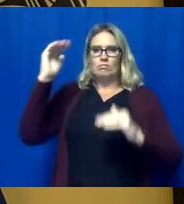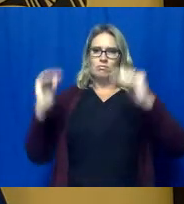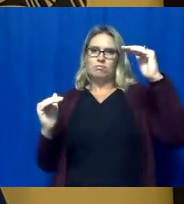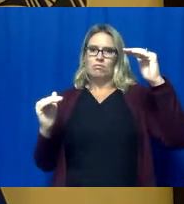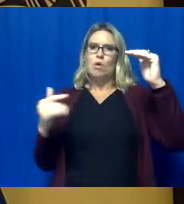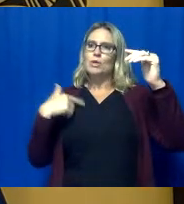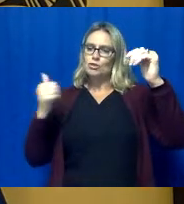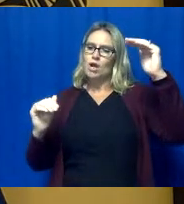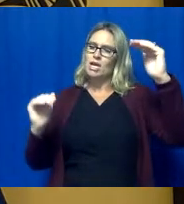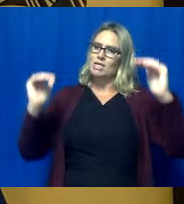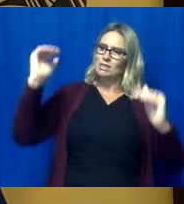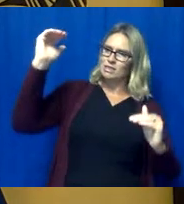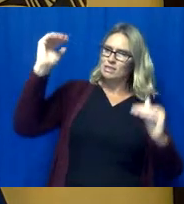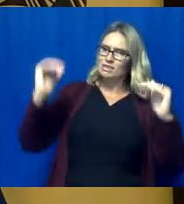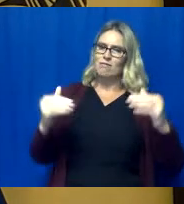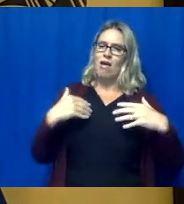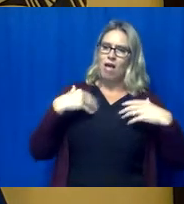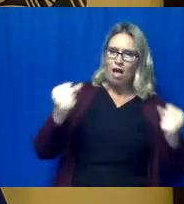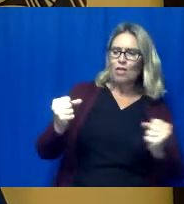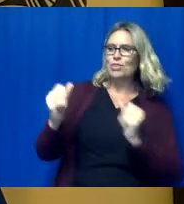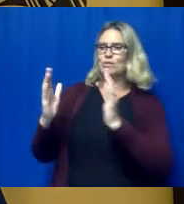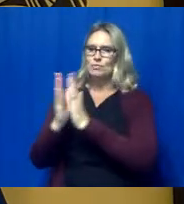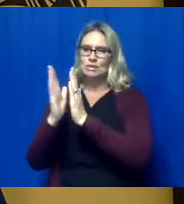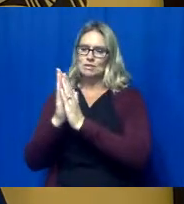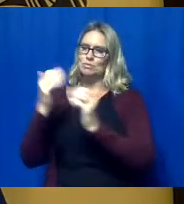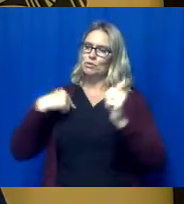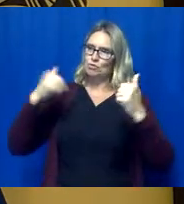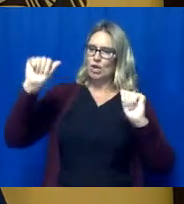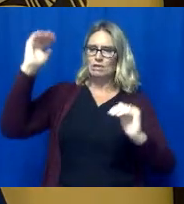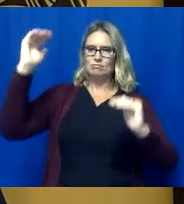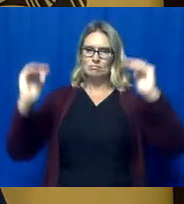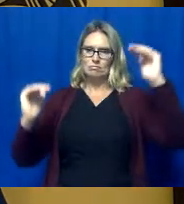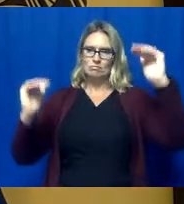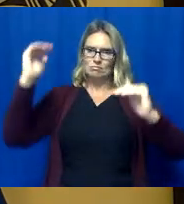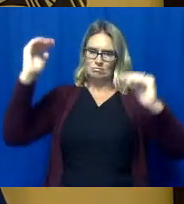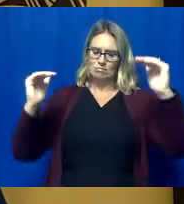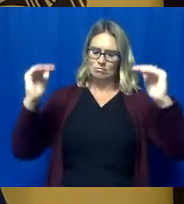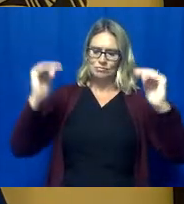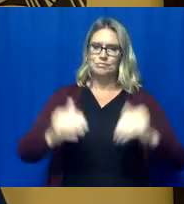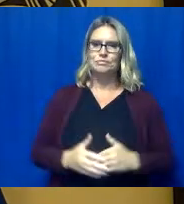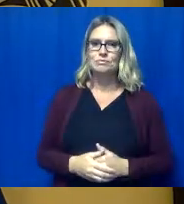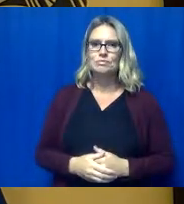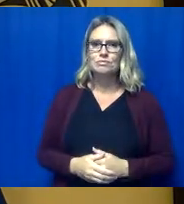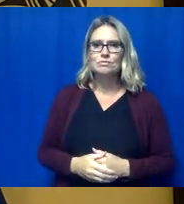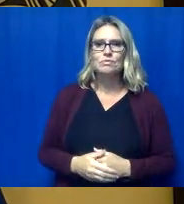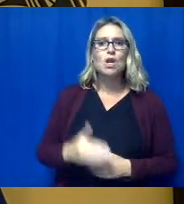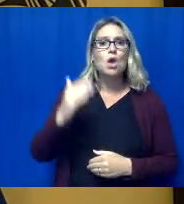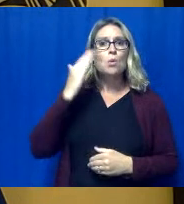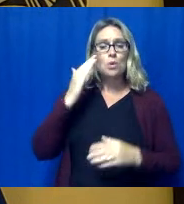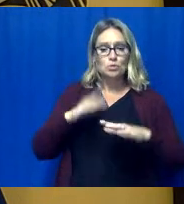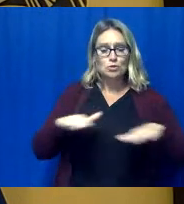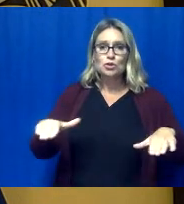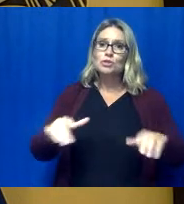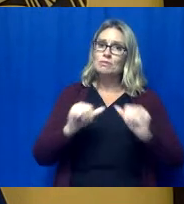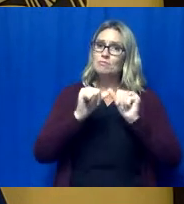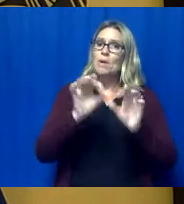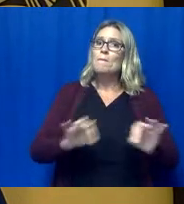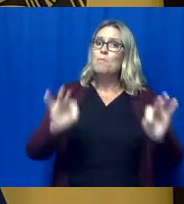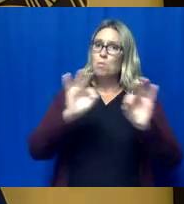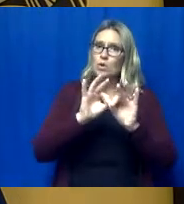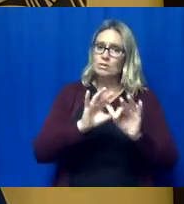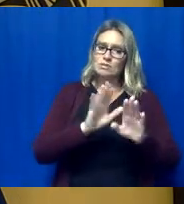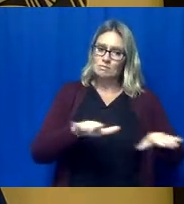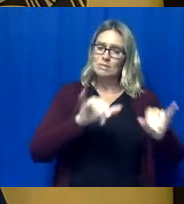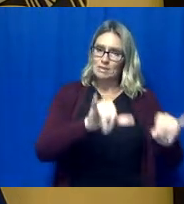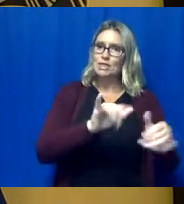balance that no matter the situation throughout the pandemic. We know the benefit of keeping children in the classroom goes a long way, and the